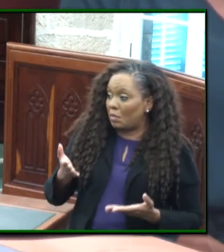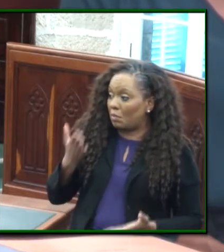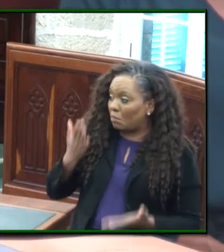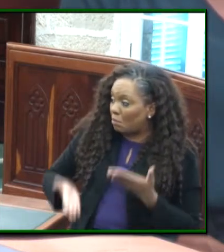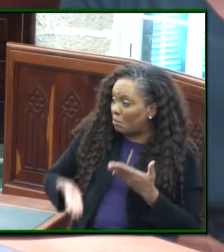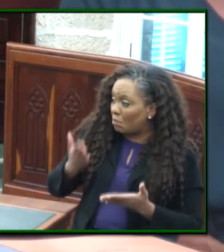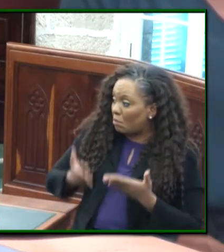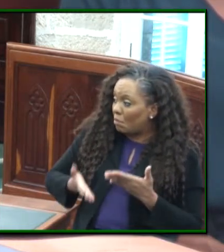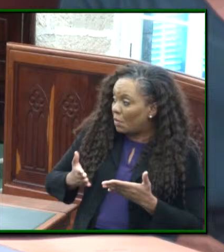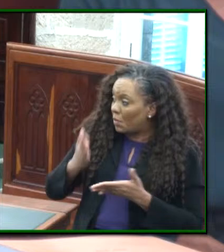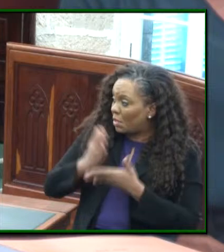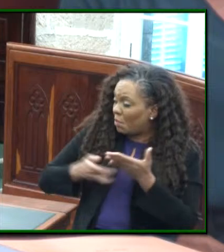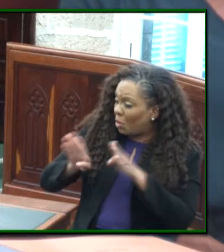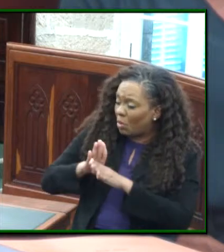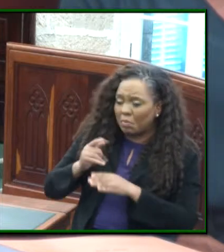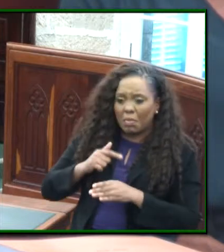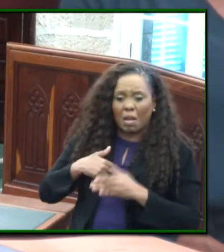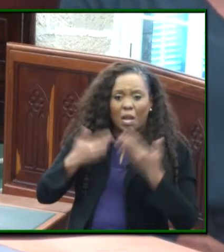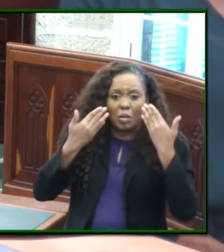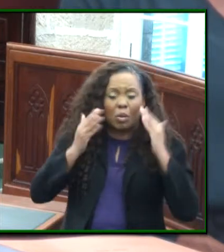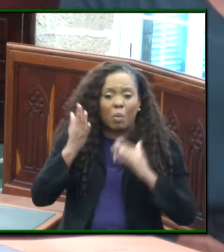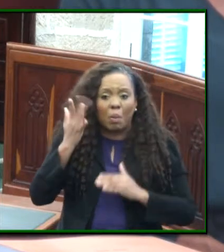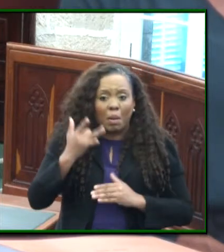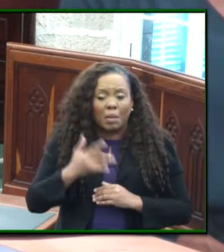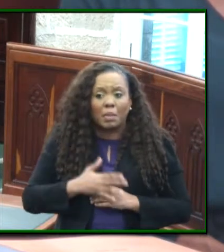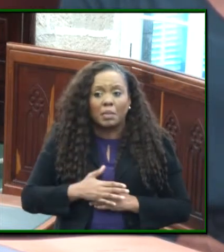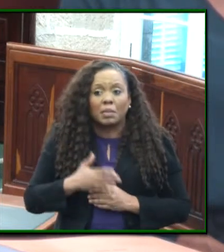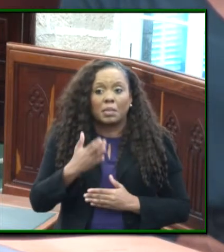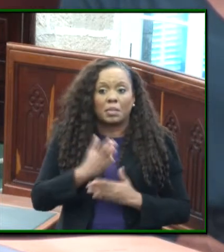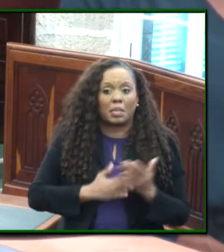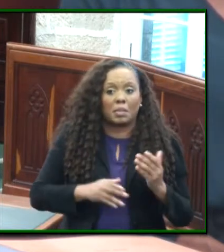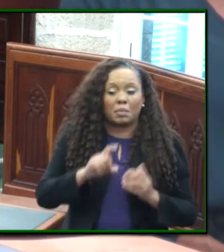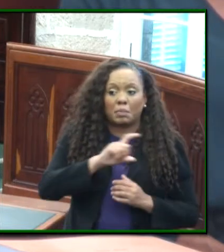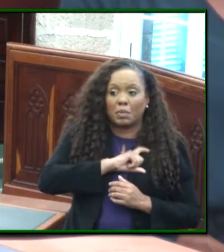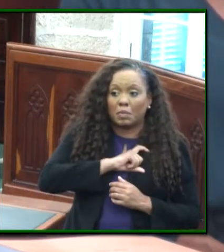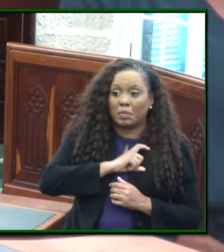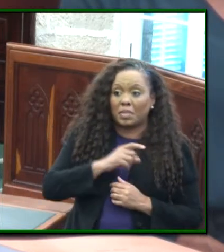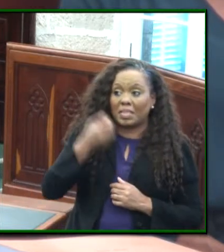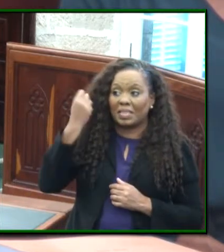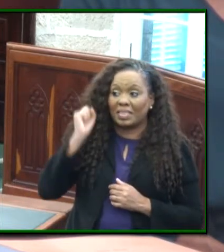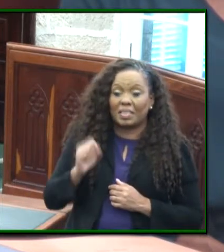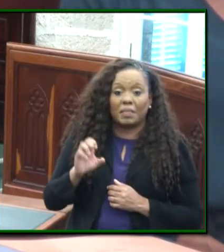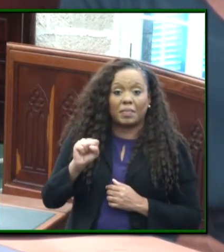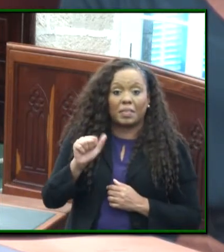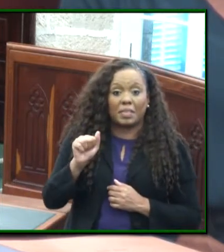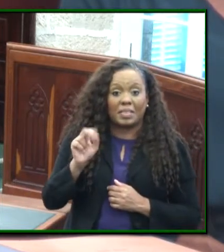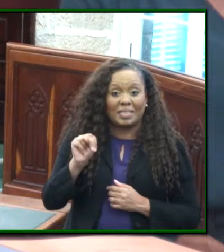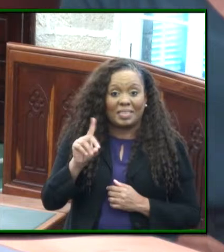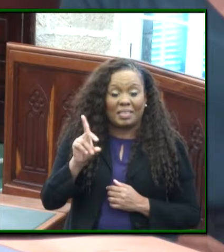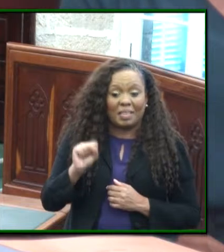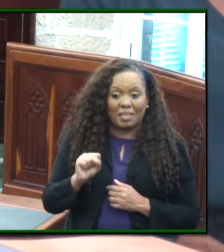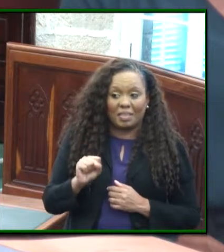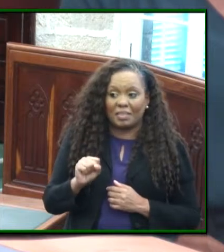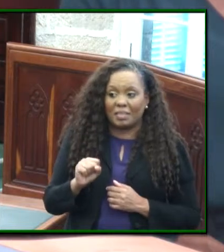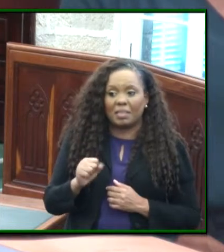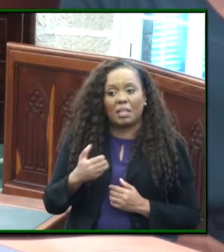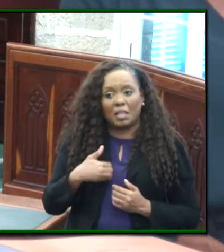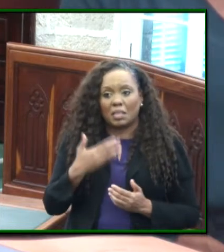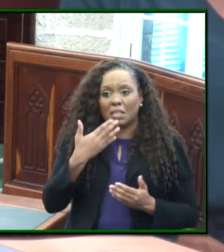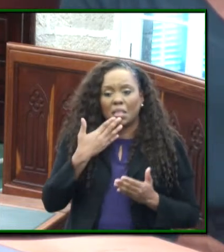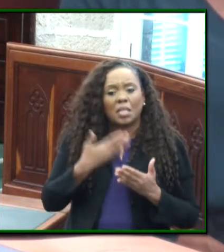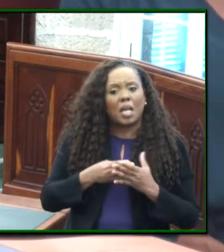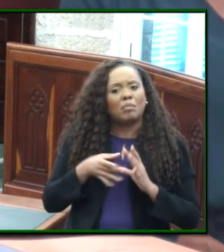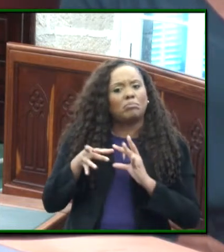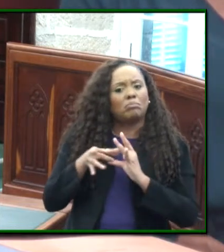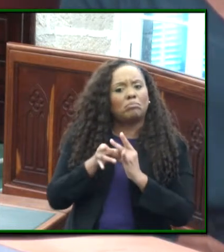address that, because I will say the officers who were stationed there in Silver Sands actually did form a bond with